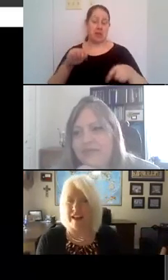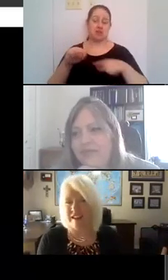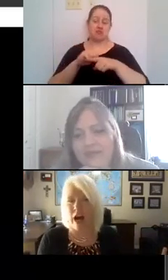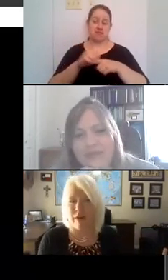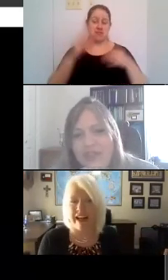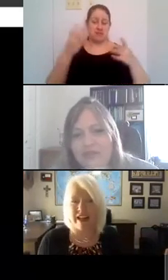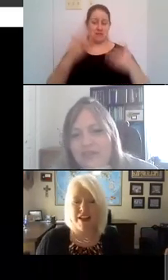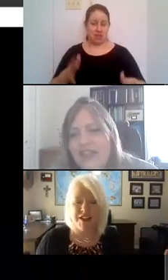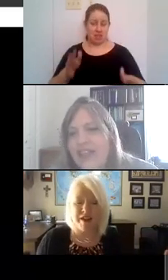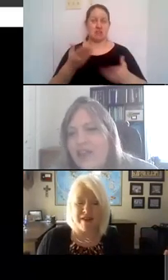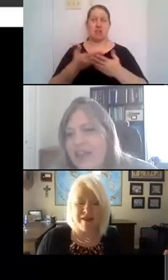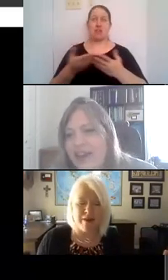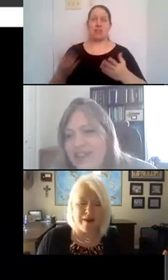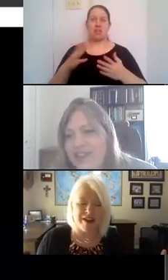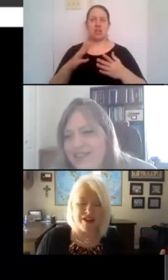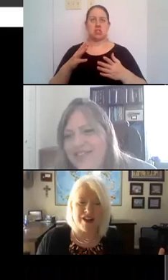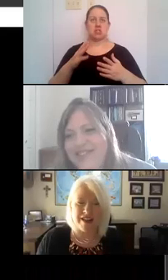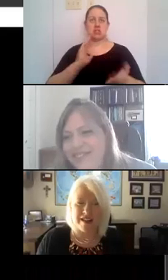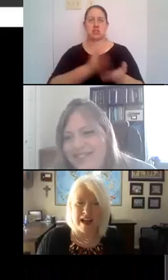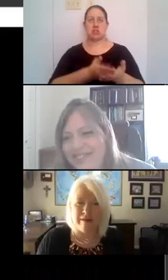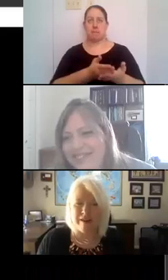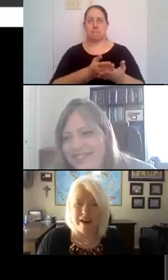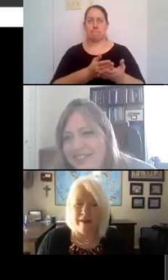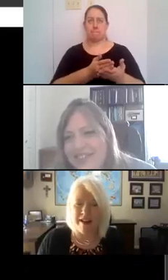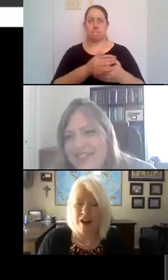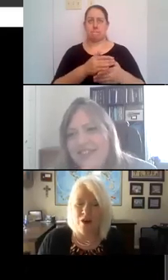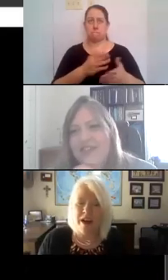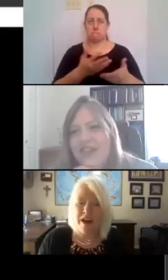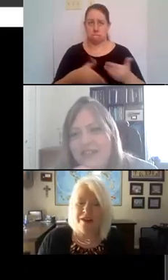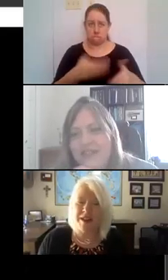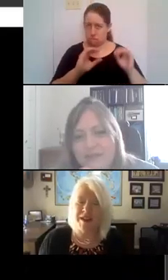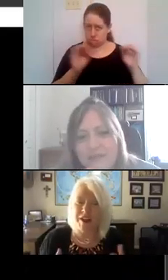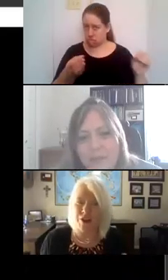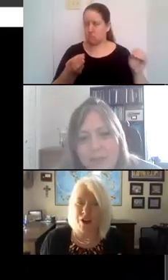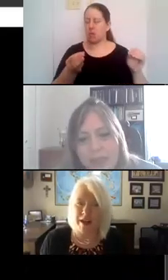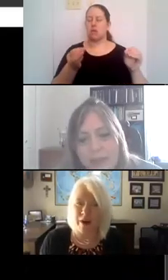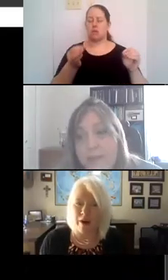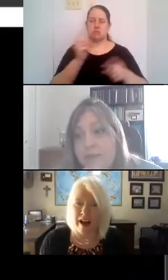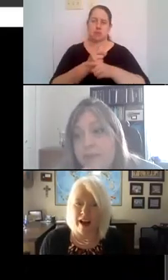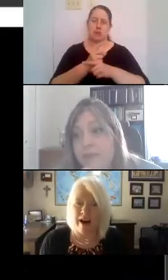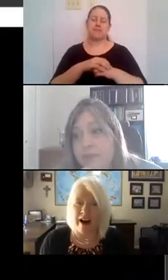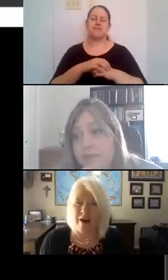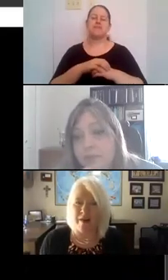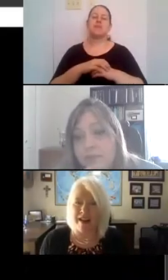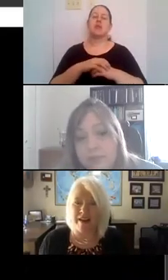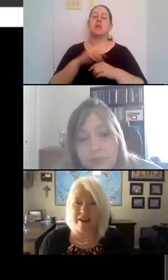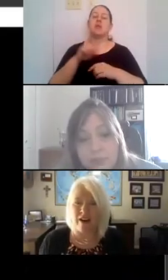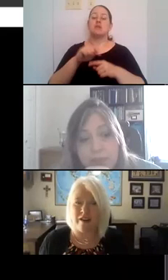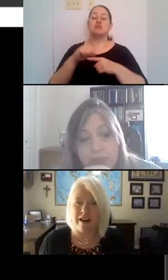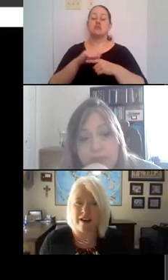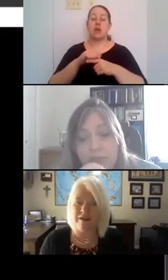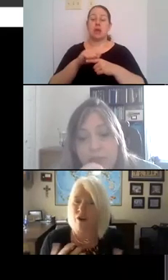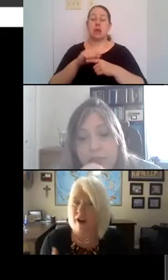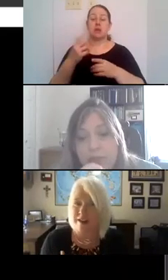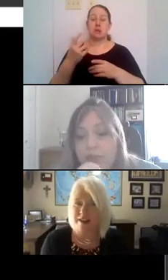then things stop, right? So we don't get lost. Sure, it doesn't stop for them. And so this particular training program, deaf and hard